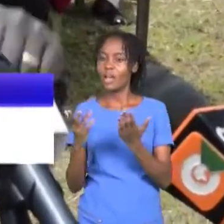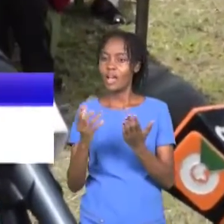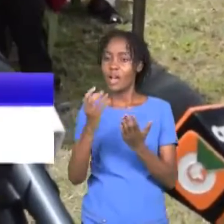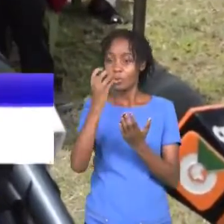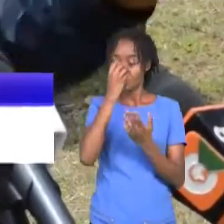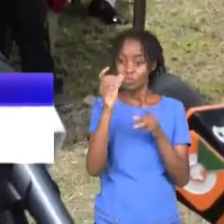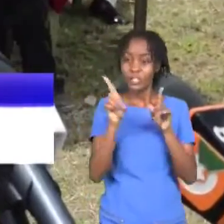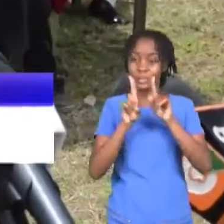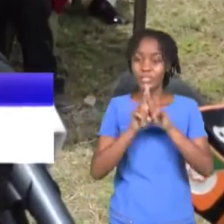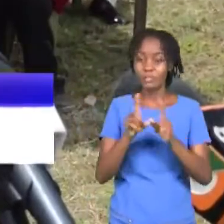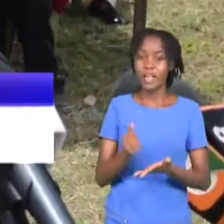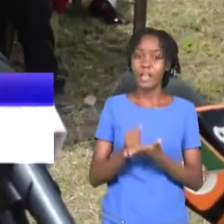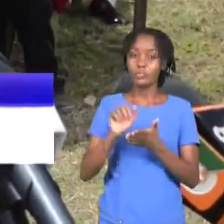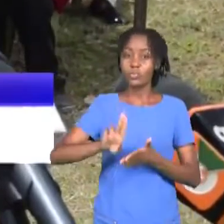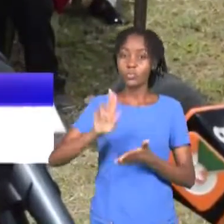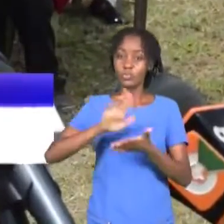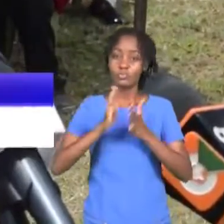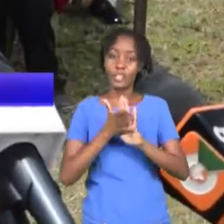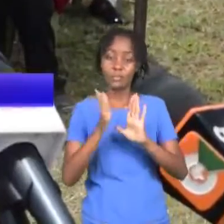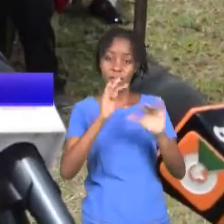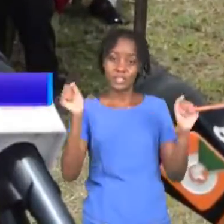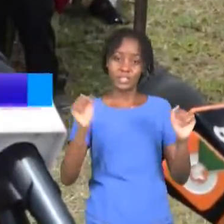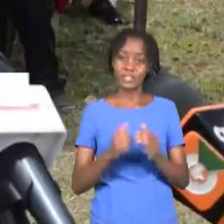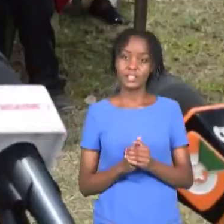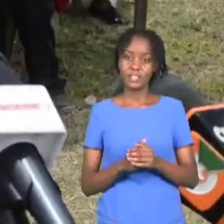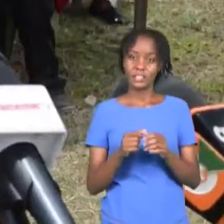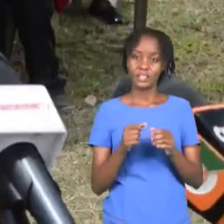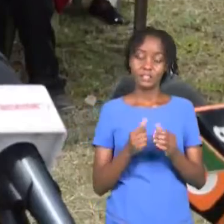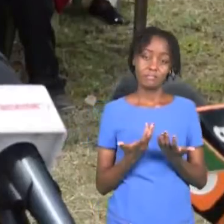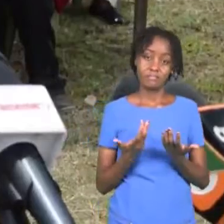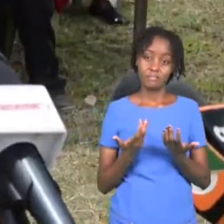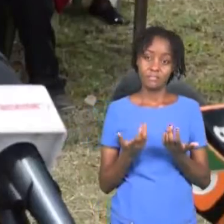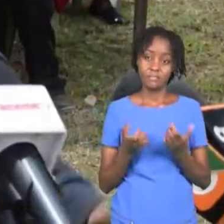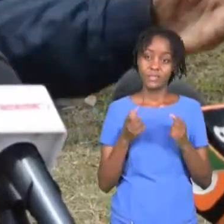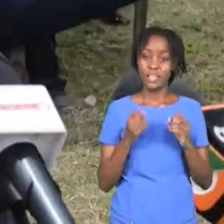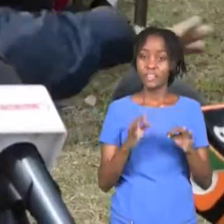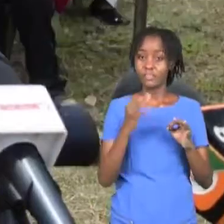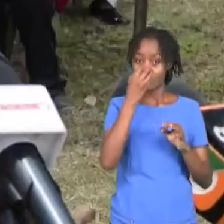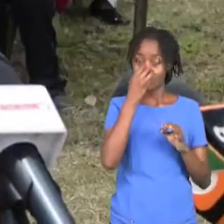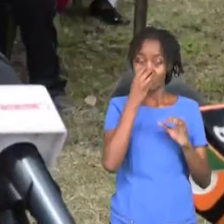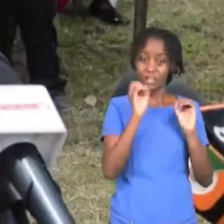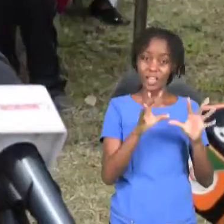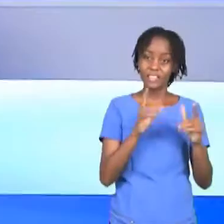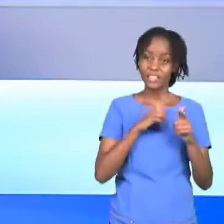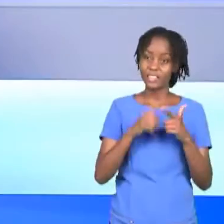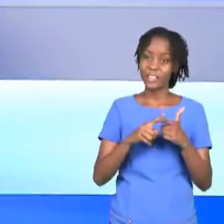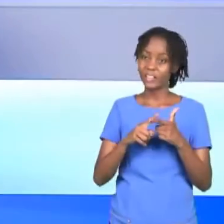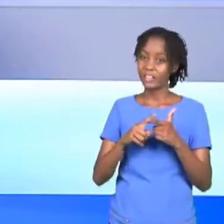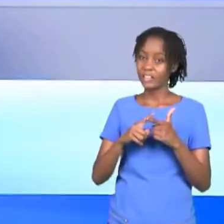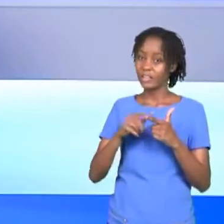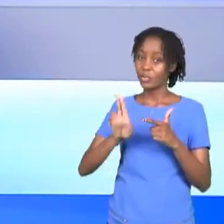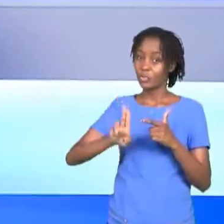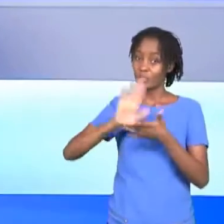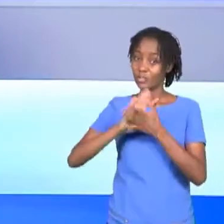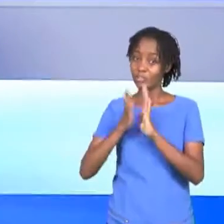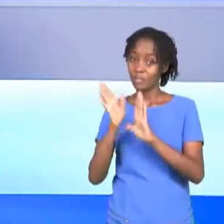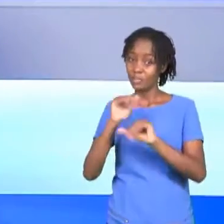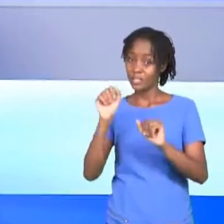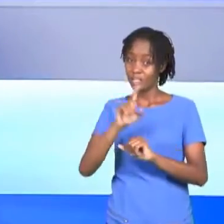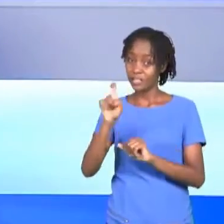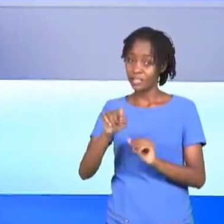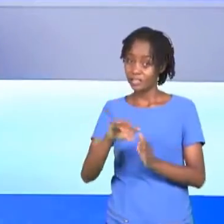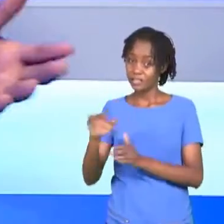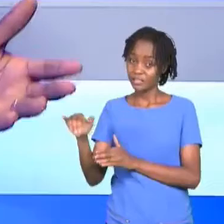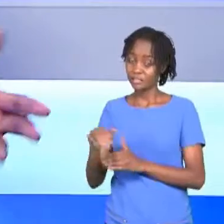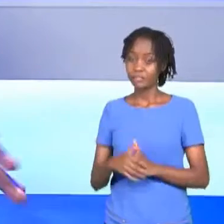akakuwa rais. Bila Ruto Kenyatta angekuwa rais. Na hiyo hata watoto wanajua. From Nyeri, we come back to Nairobi,